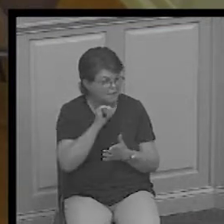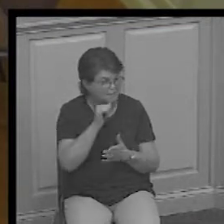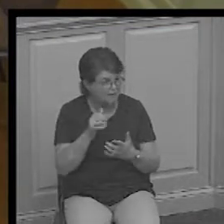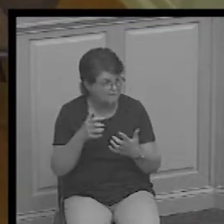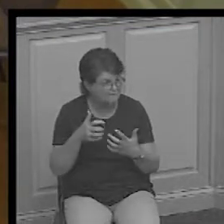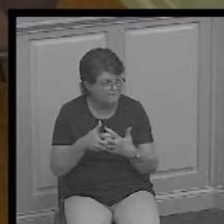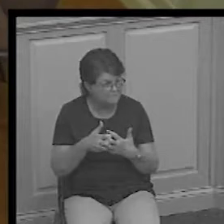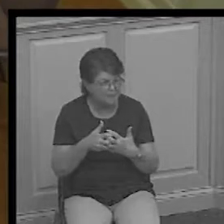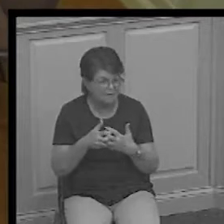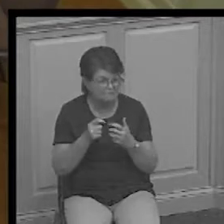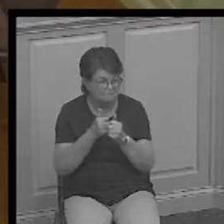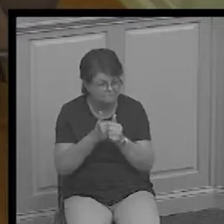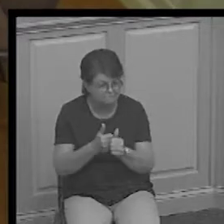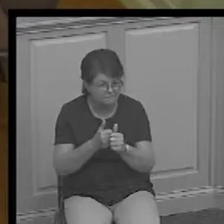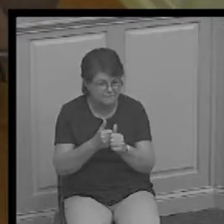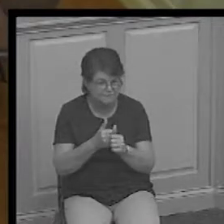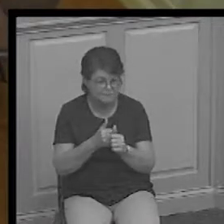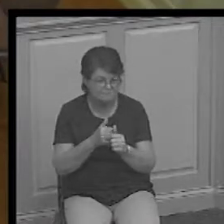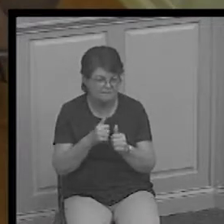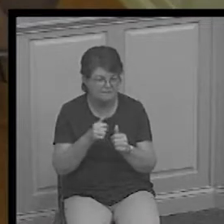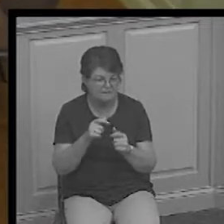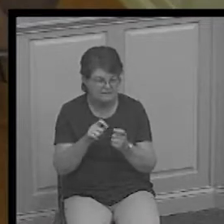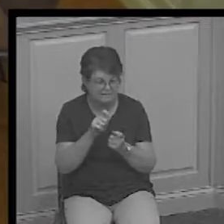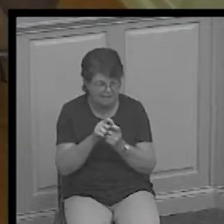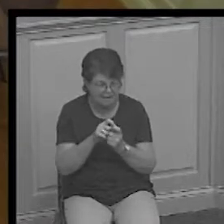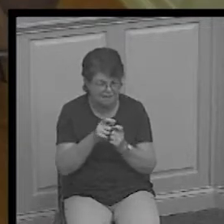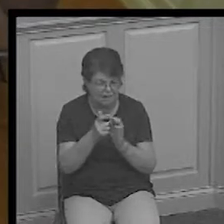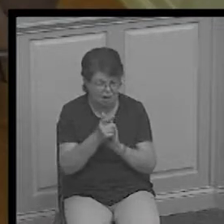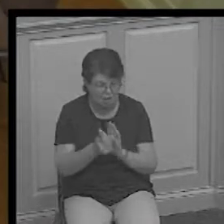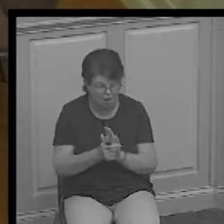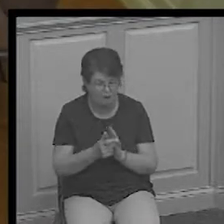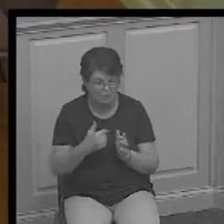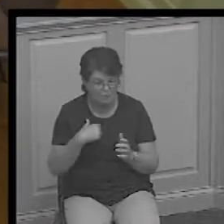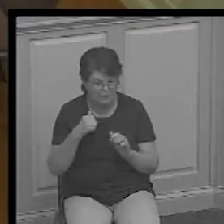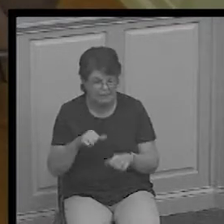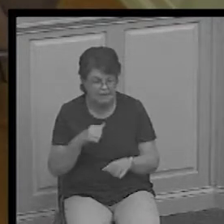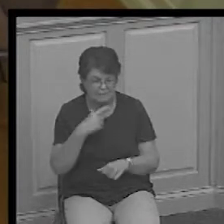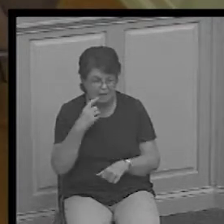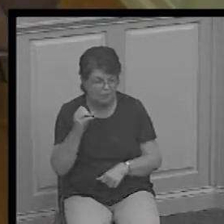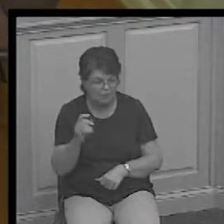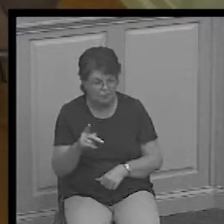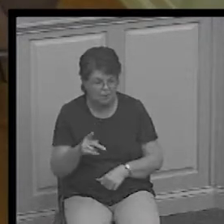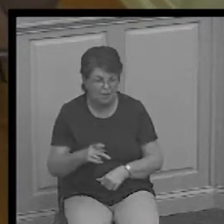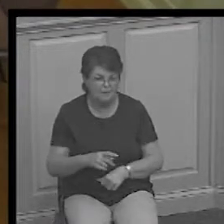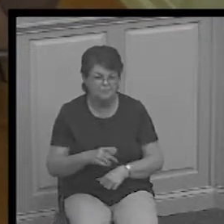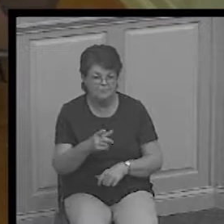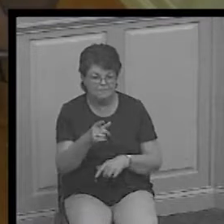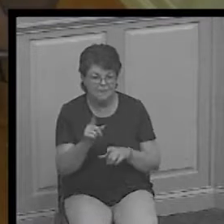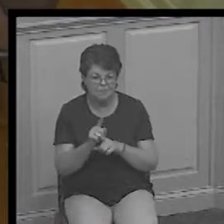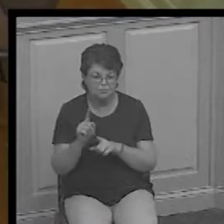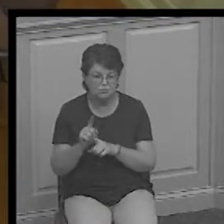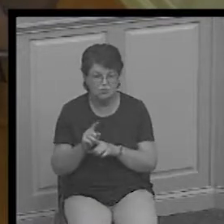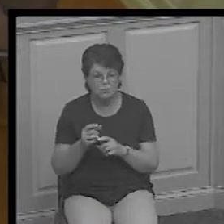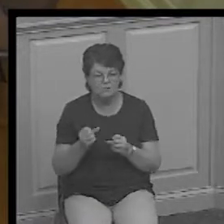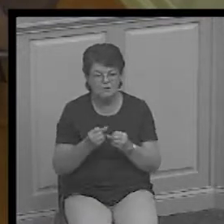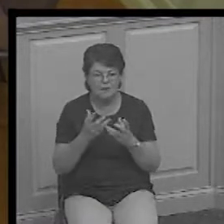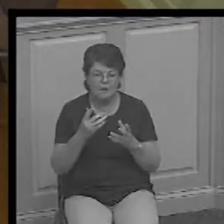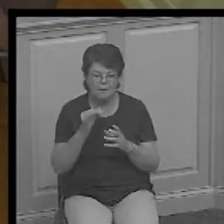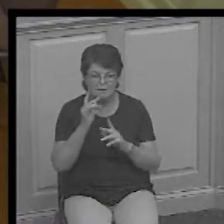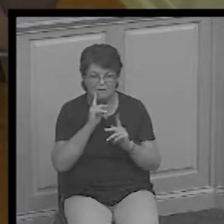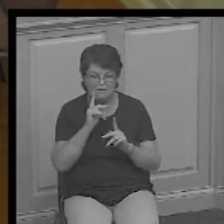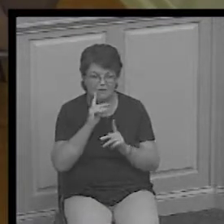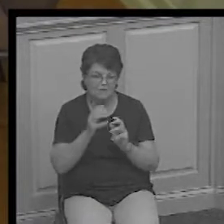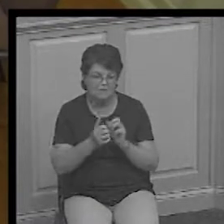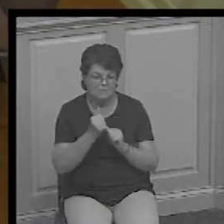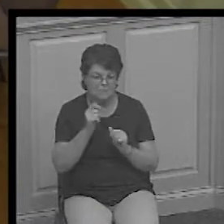letter of the law, but fits the spirit of it, then we can say, okay. Yeah. I will also say that a lot of the people,